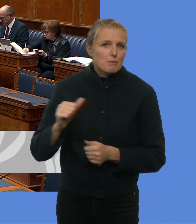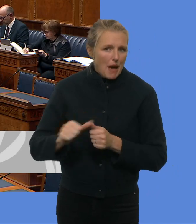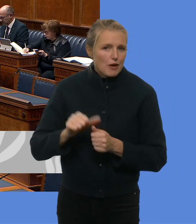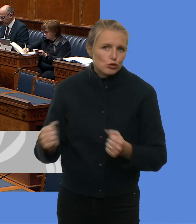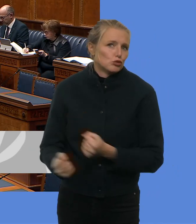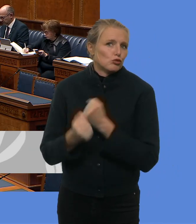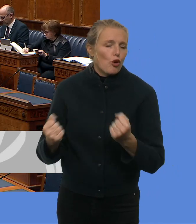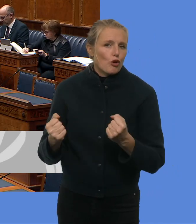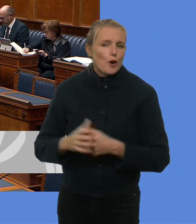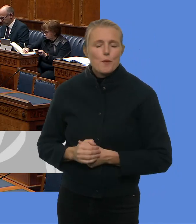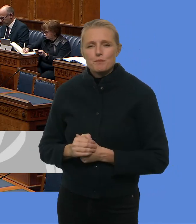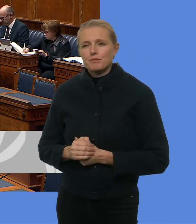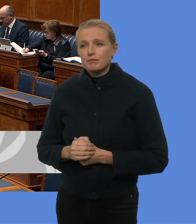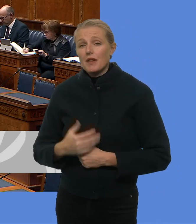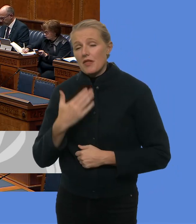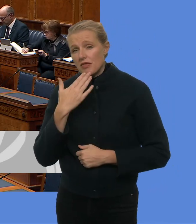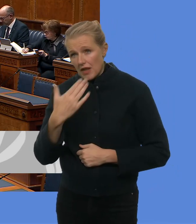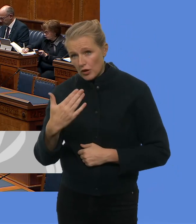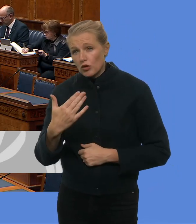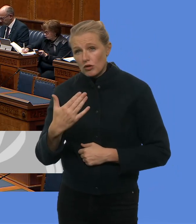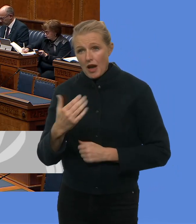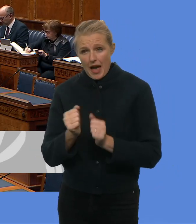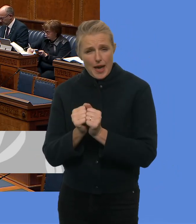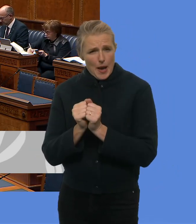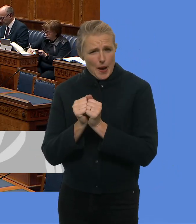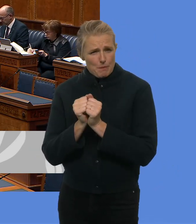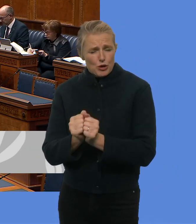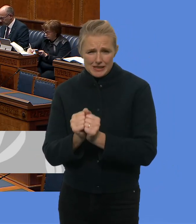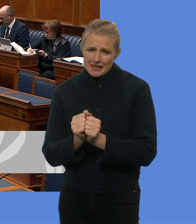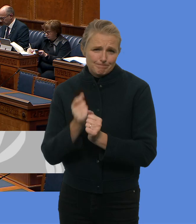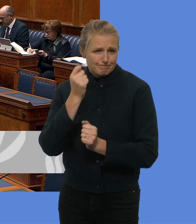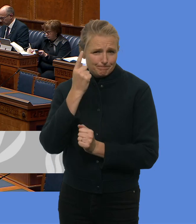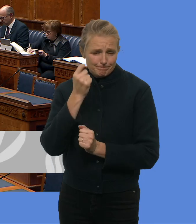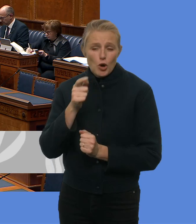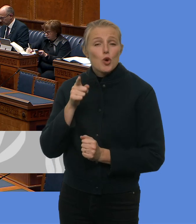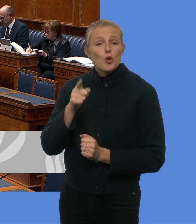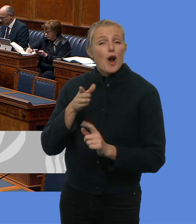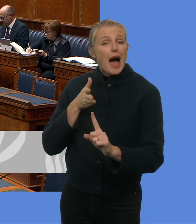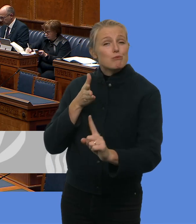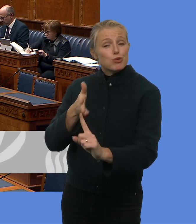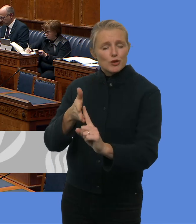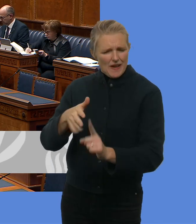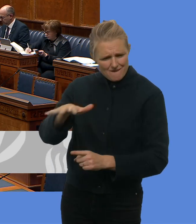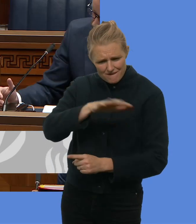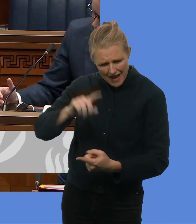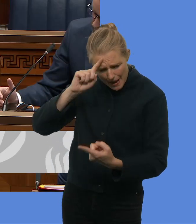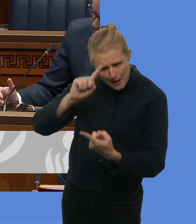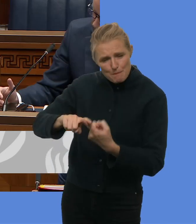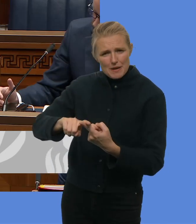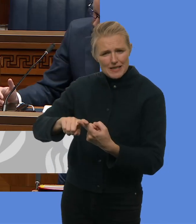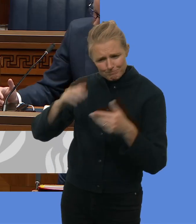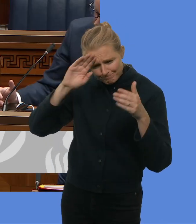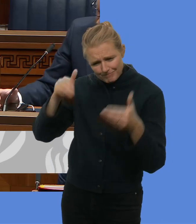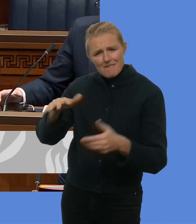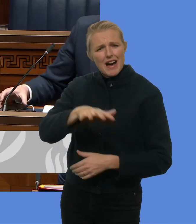thank the Minister for that question, and appreciate, Minister, that you have a very family-centred approach in terms of the rollout of this. Can you indicate actually